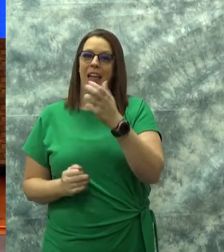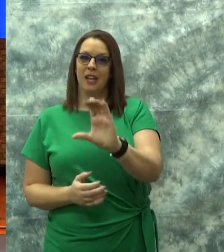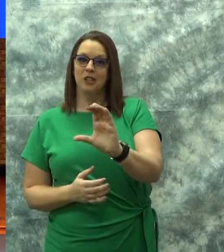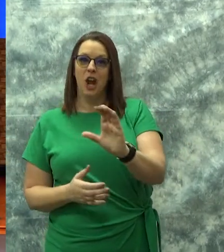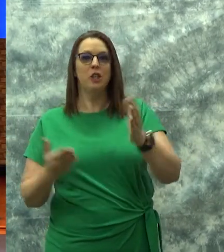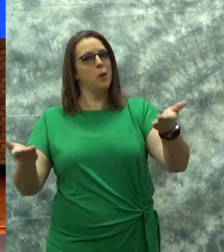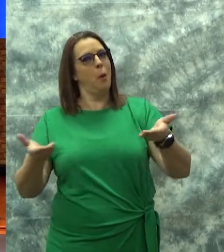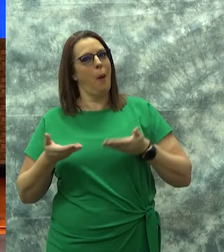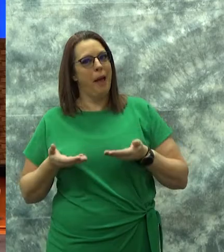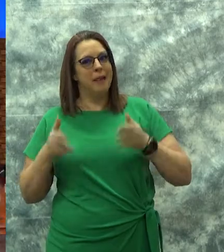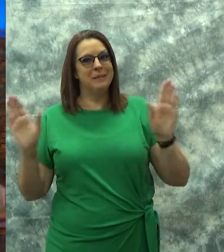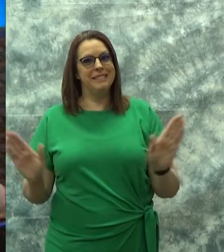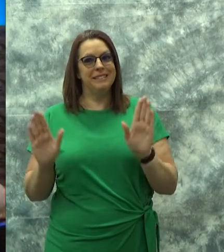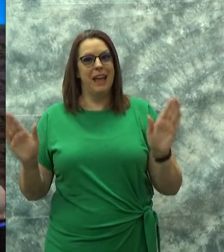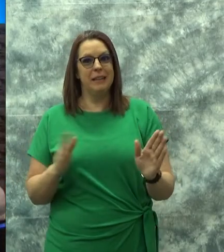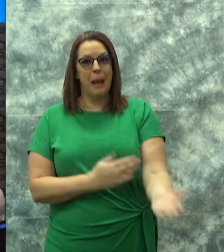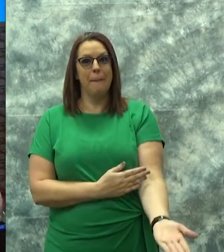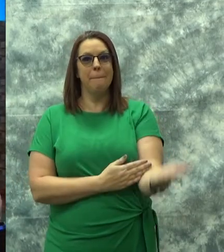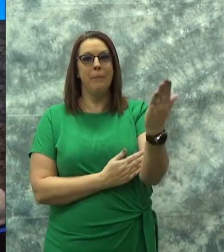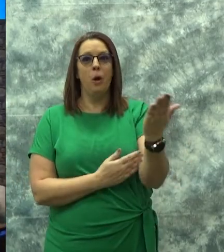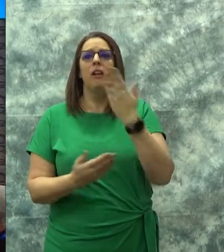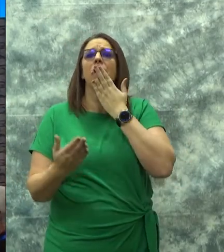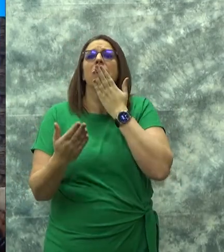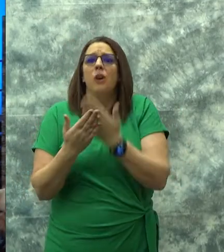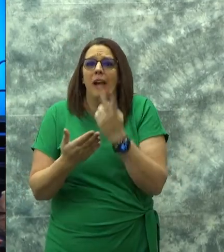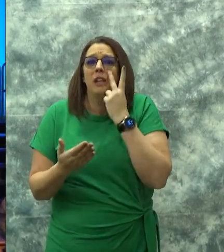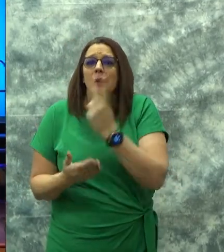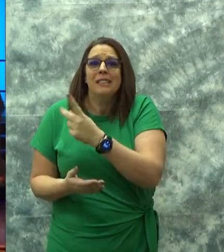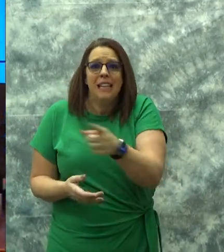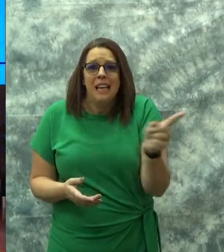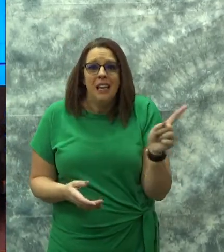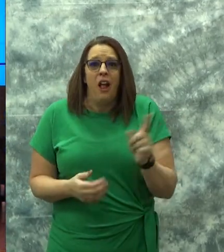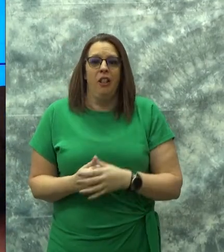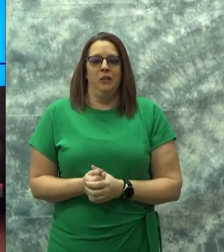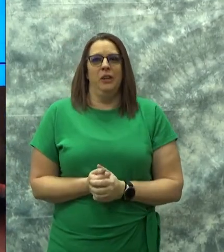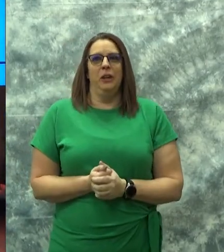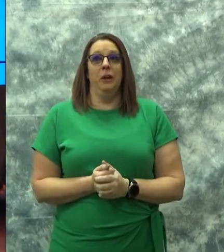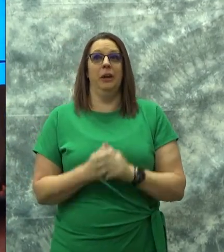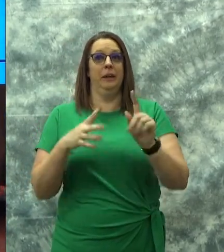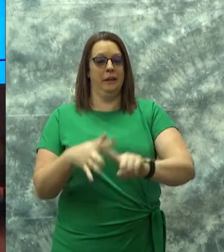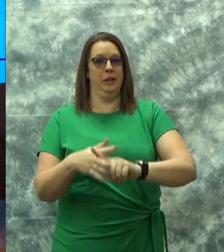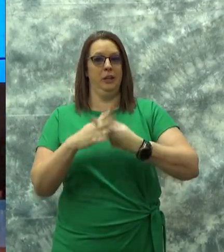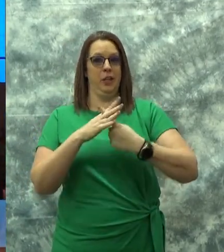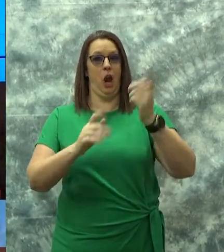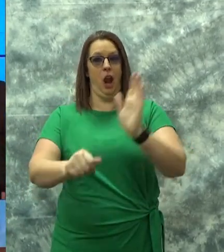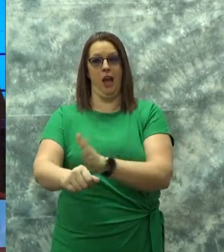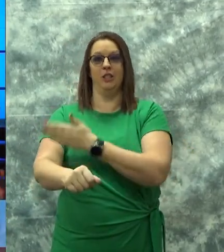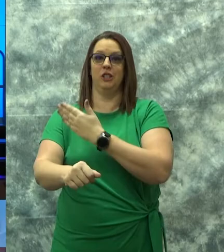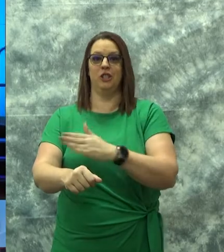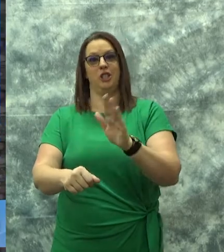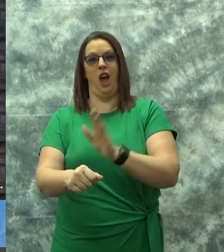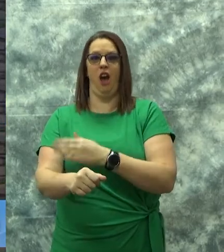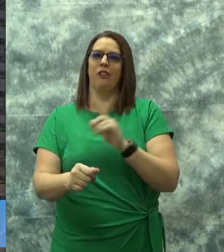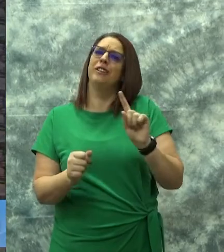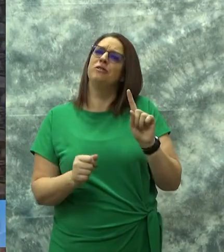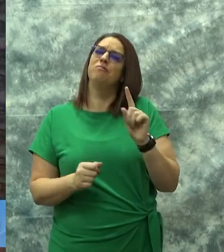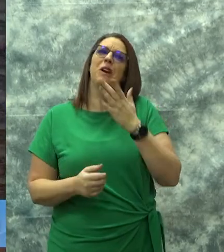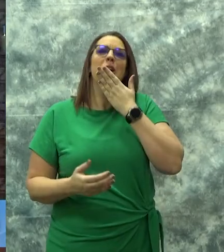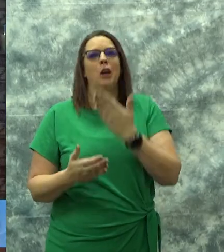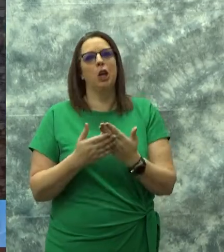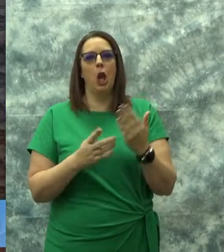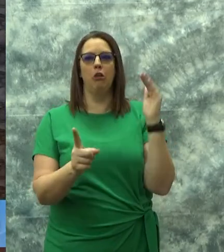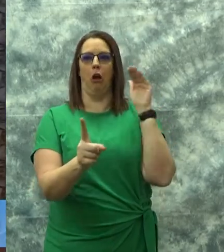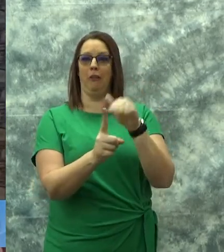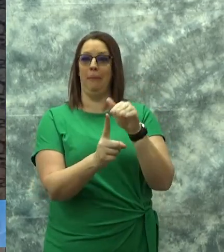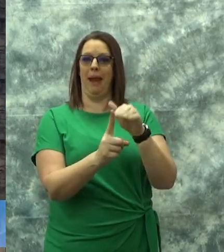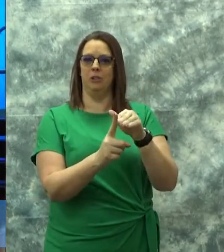Hello, Mile High. Welcome to Sunday morning. Good to see you all. We're going to start off with a song this morning that's always just a